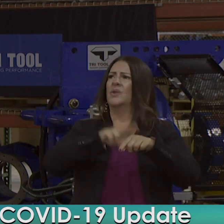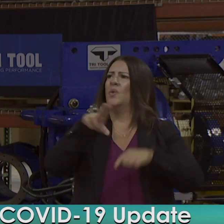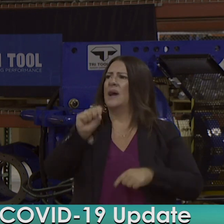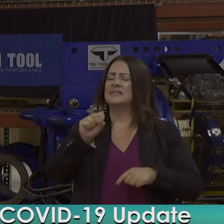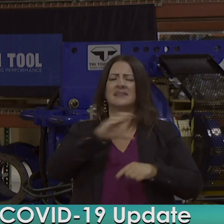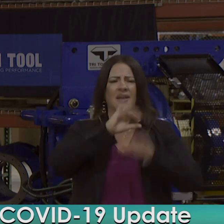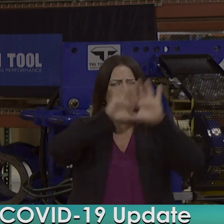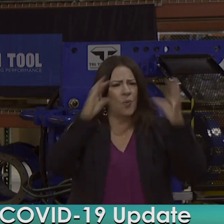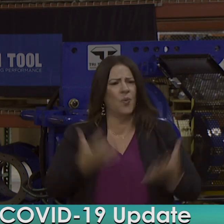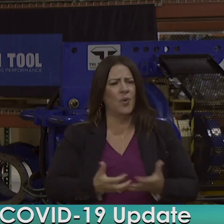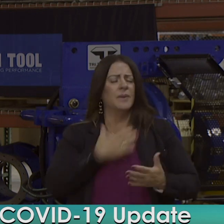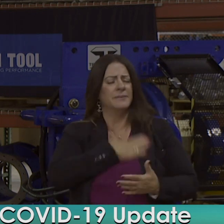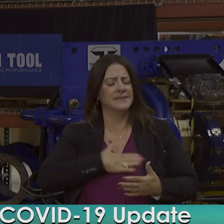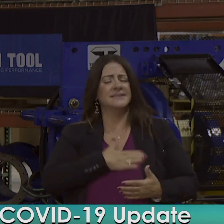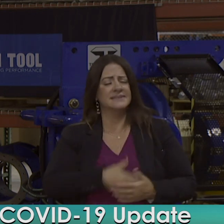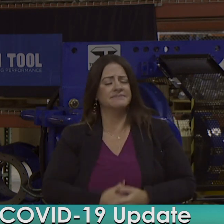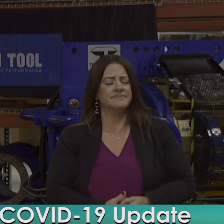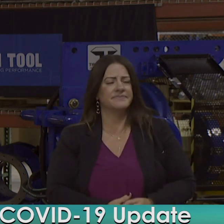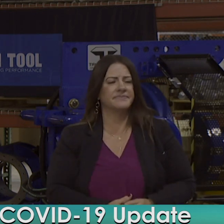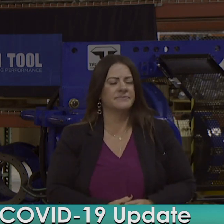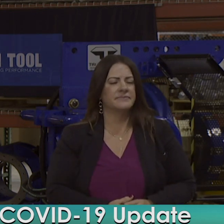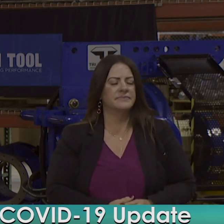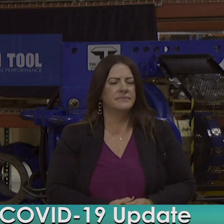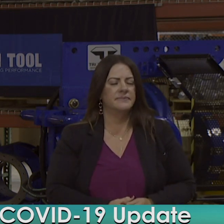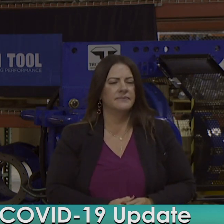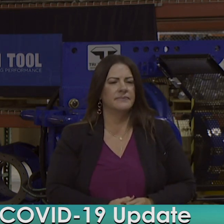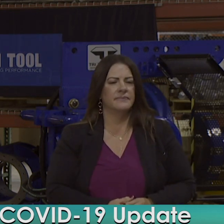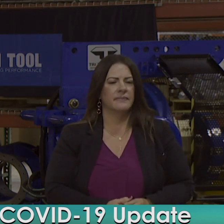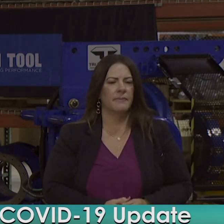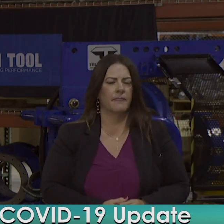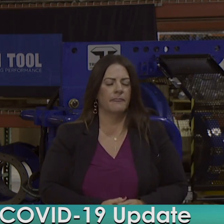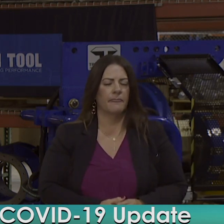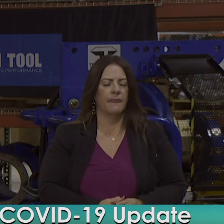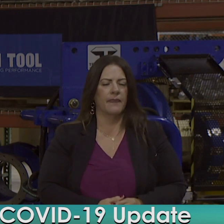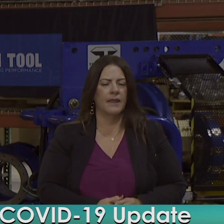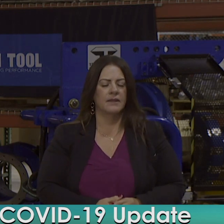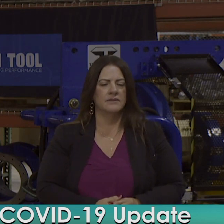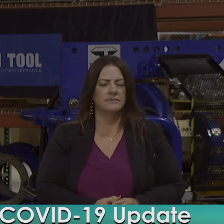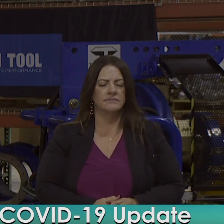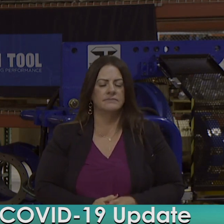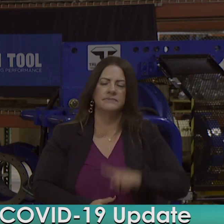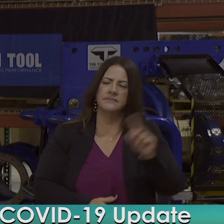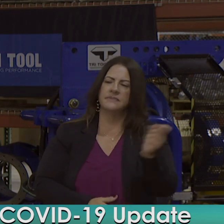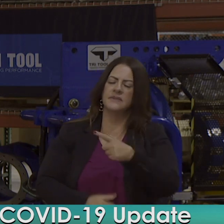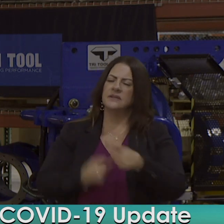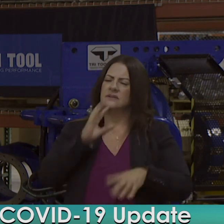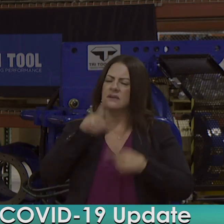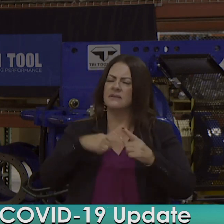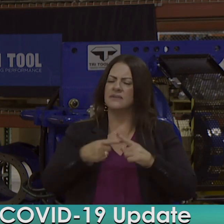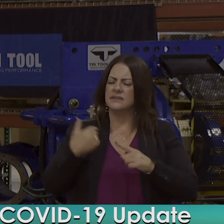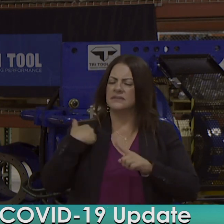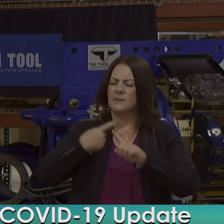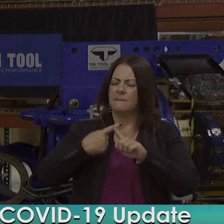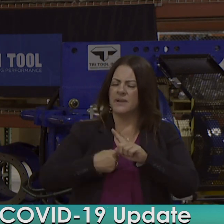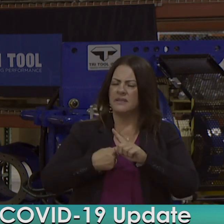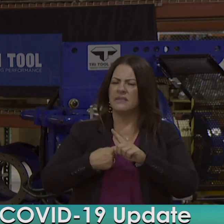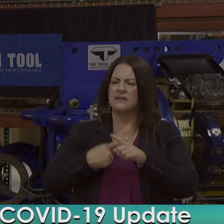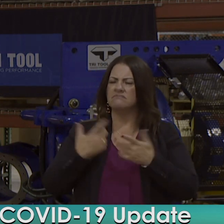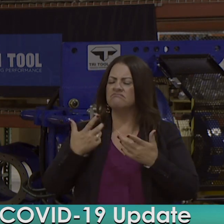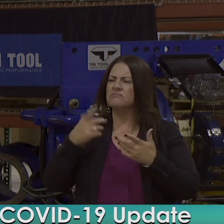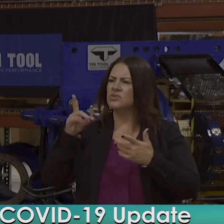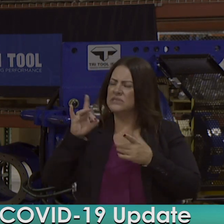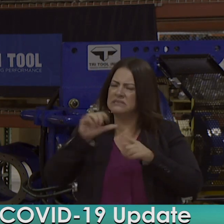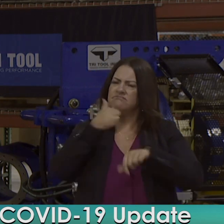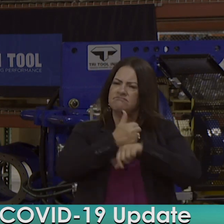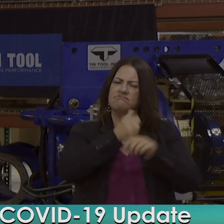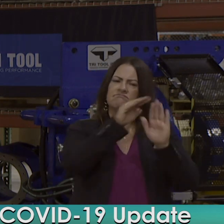build. Governor, your administration has really had a focus in the past, month or so on putting out guidance